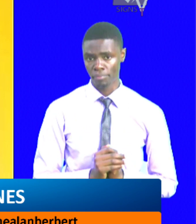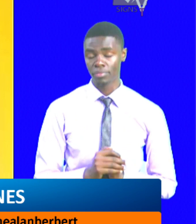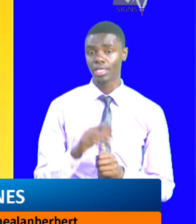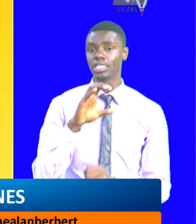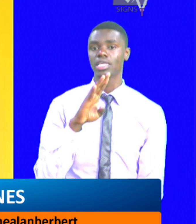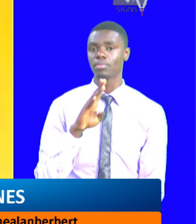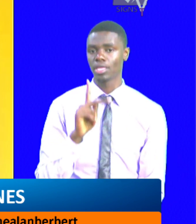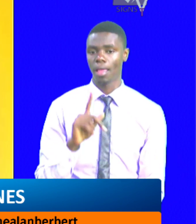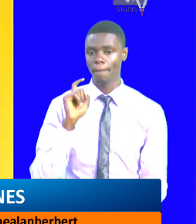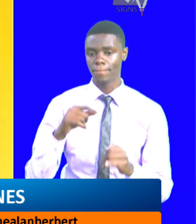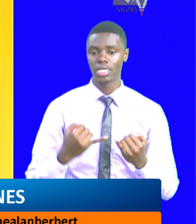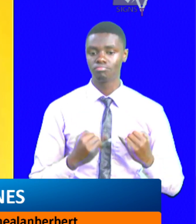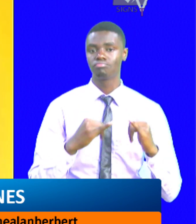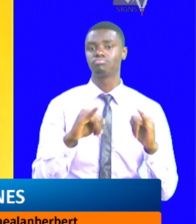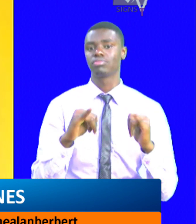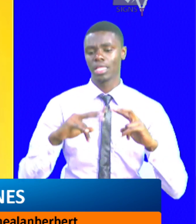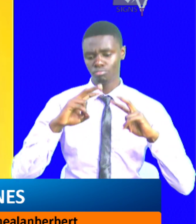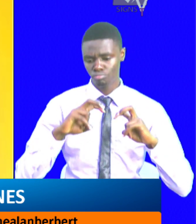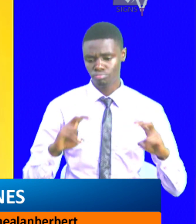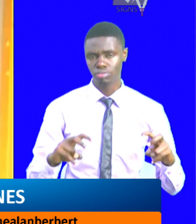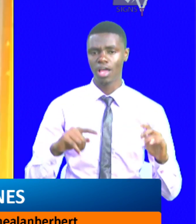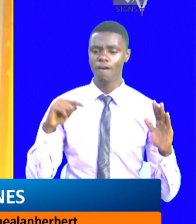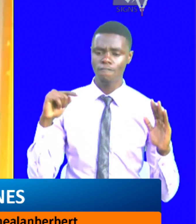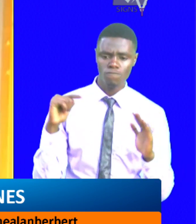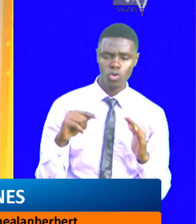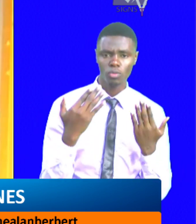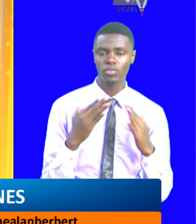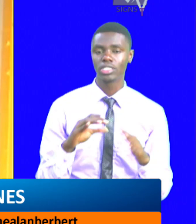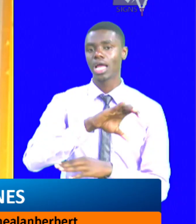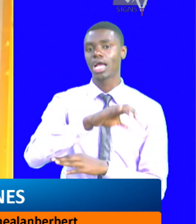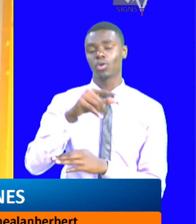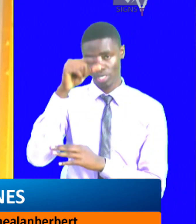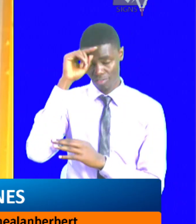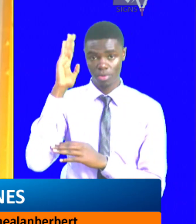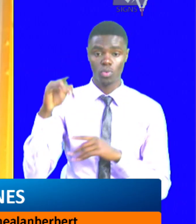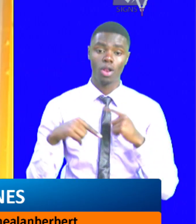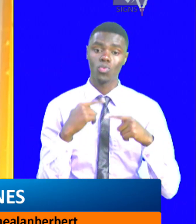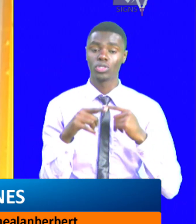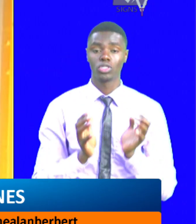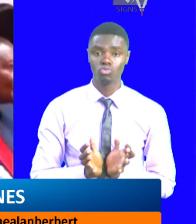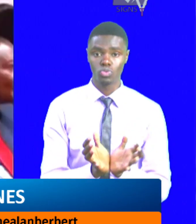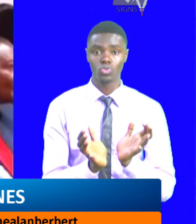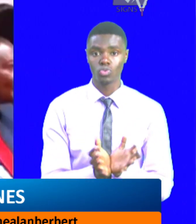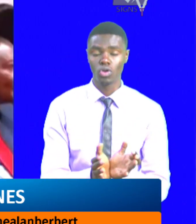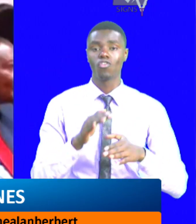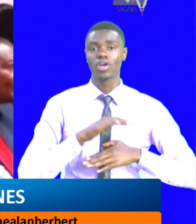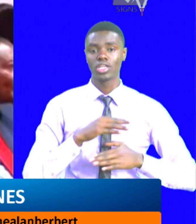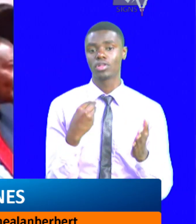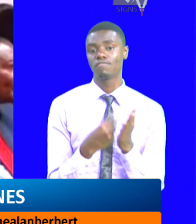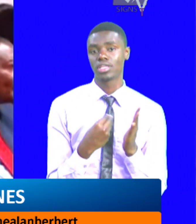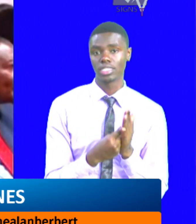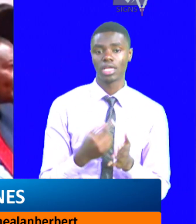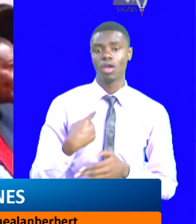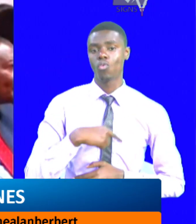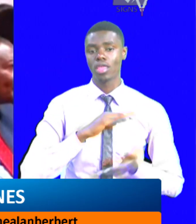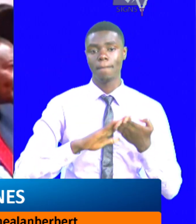CBK should implement KARA full stop. County governments will continue to push for adequate financing, and we are